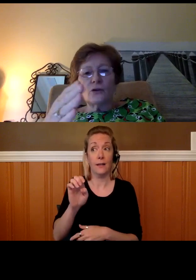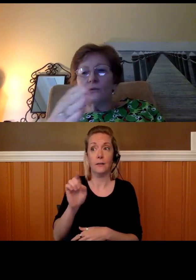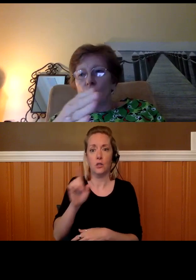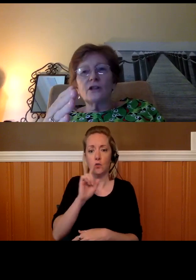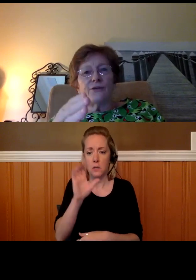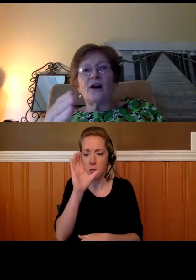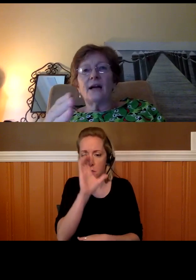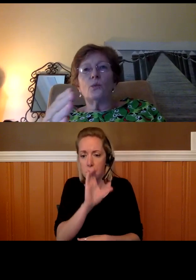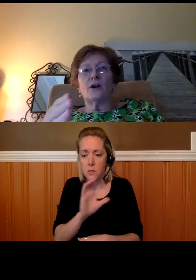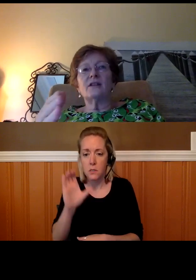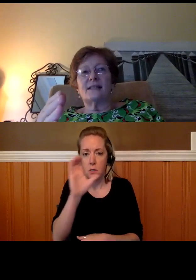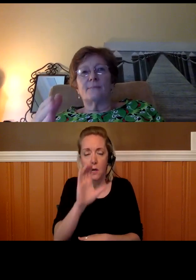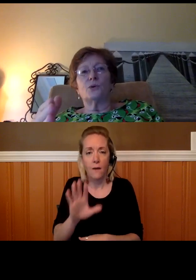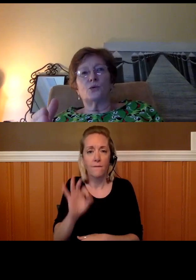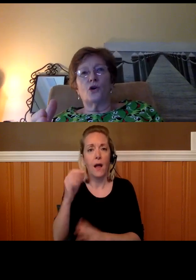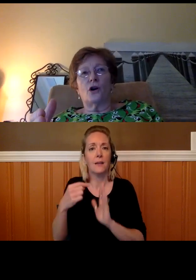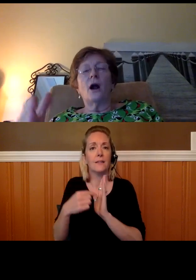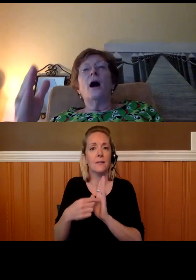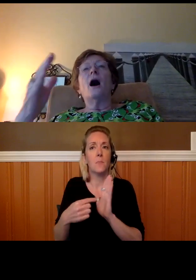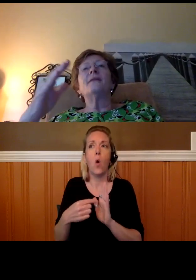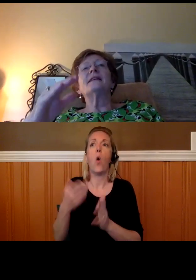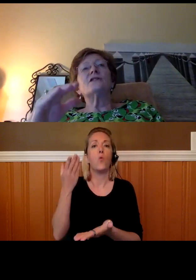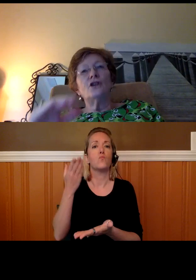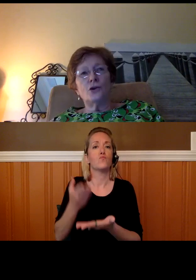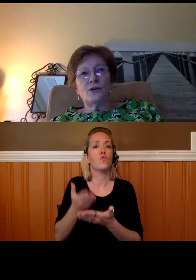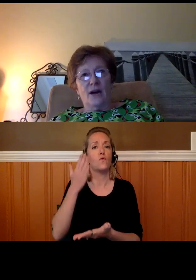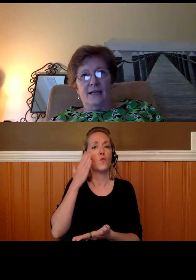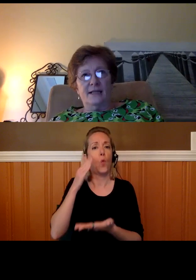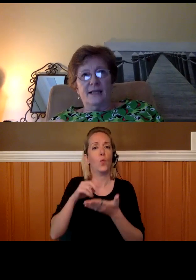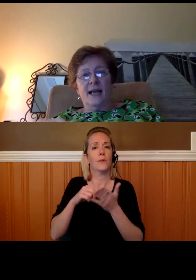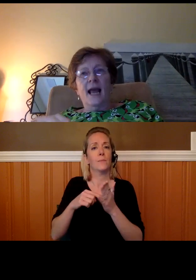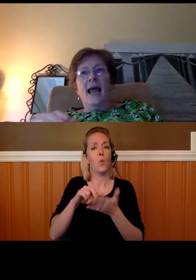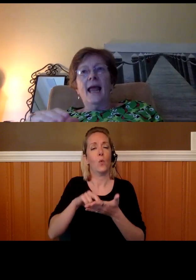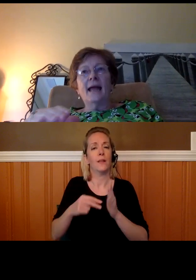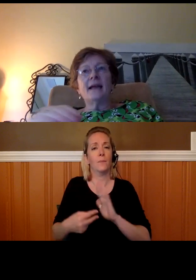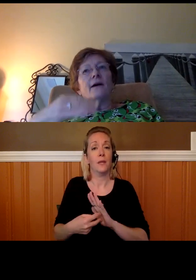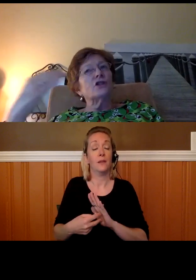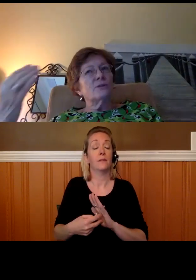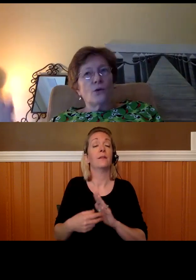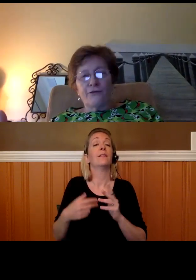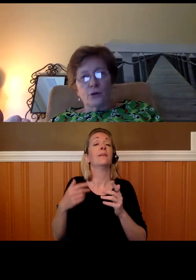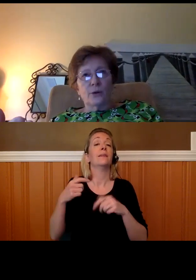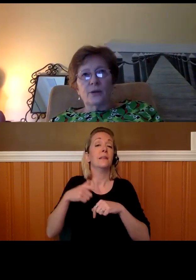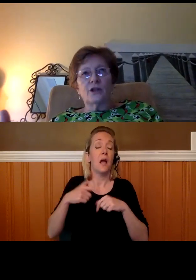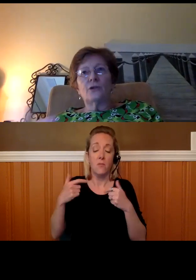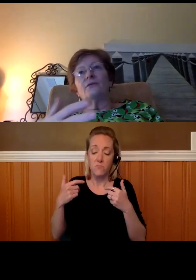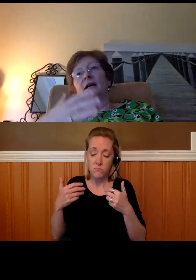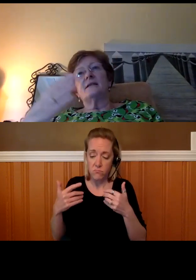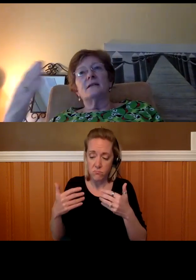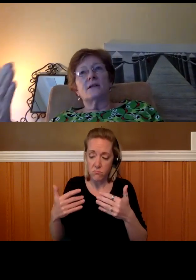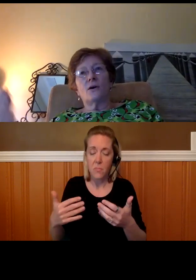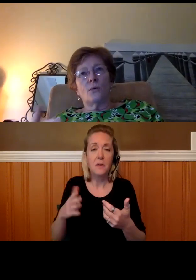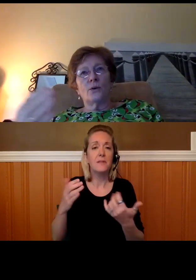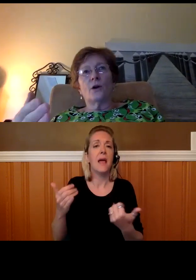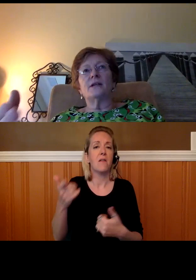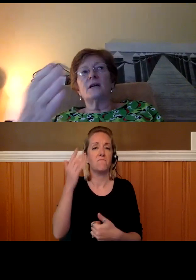the symbols were on this new device. And now she's more fluid with the new device. And so, it doesn't